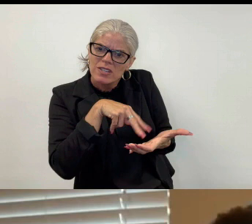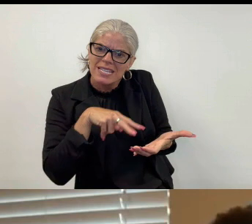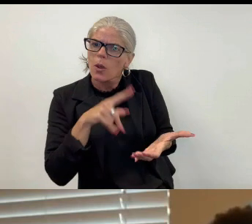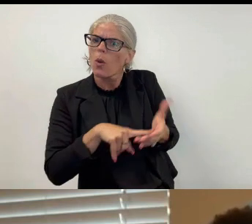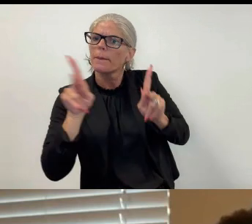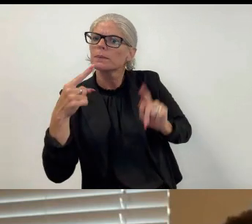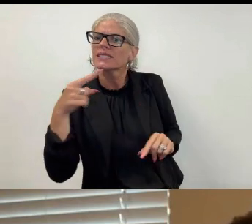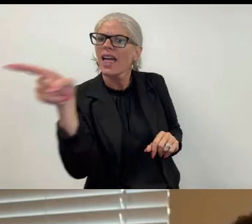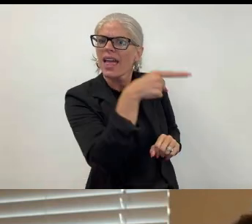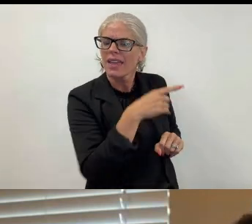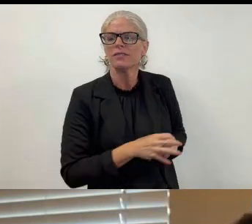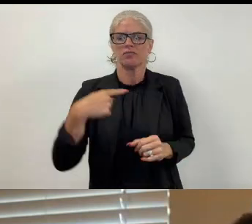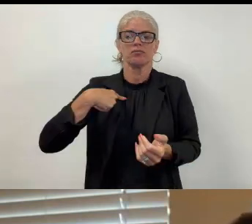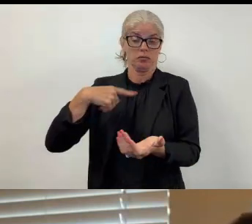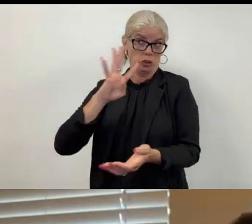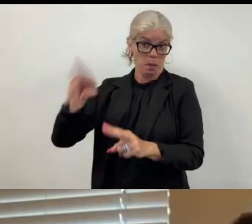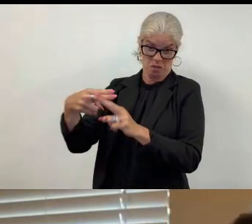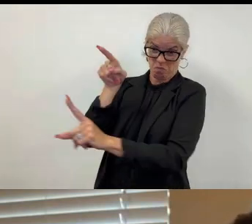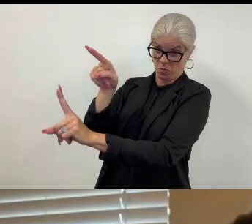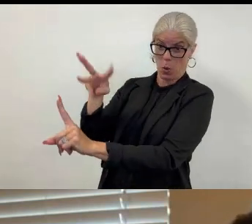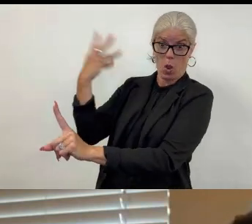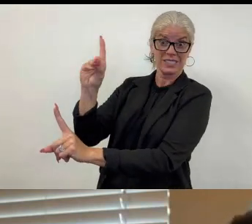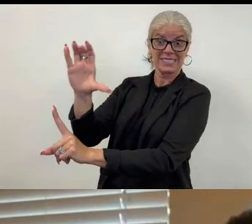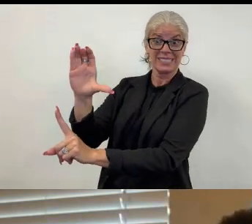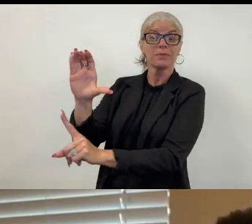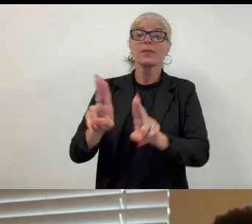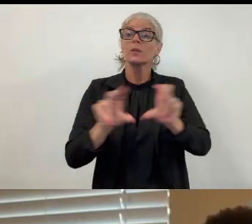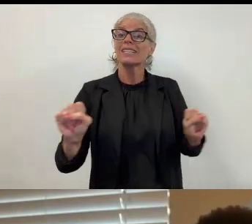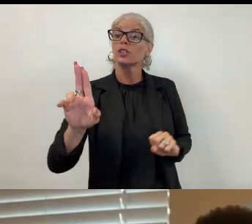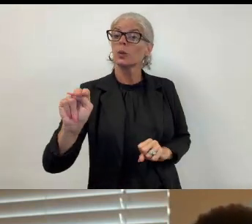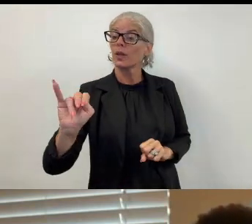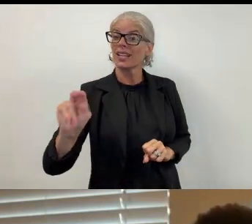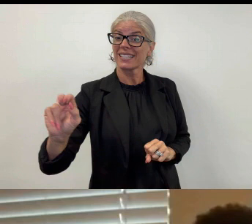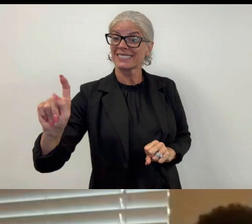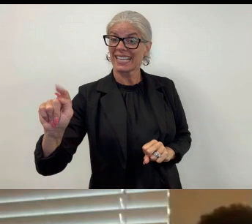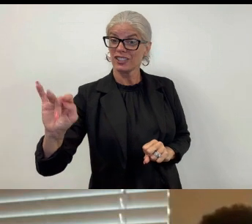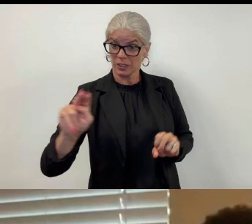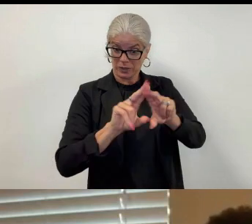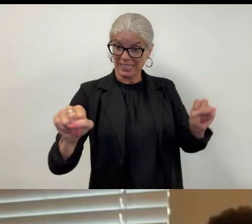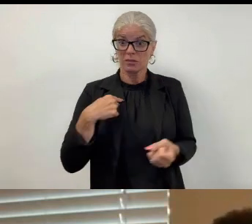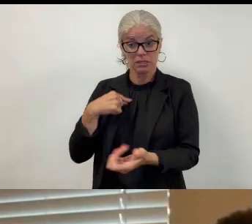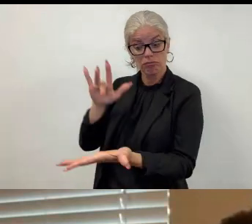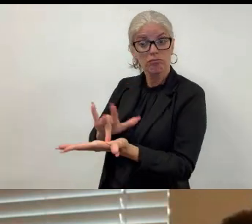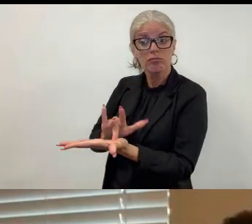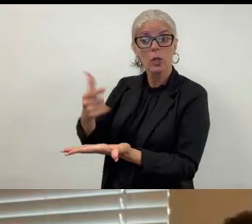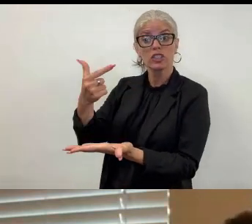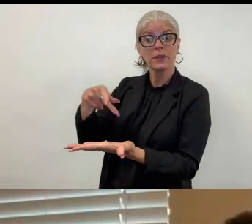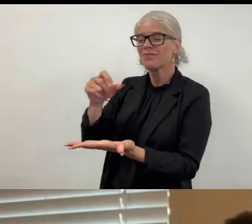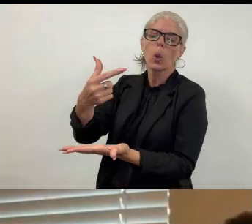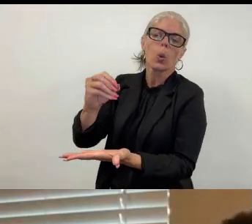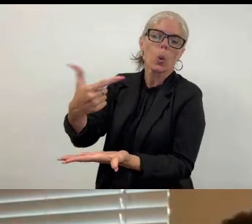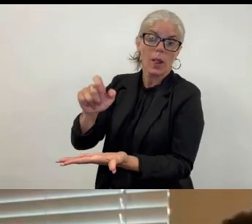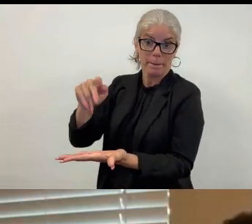place. So for example, I'll use Union Station, Washington, D.C.'s Union Station. If you plug